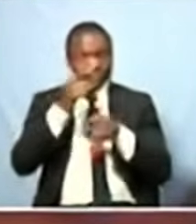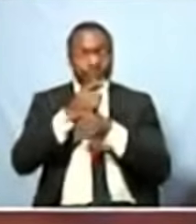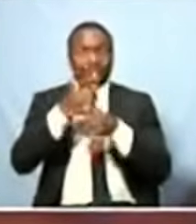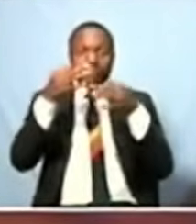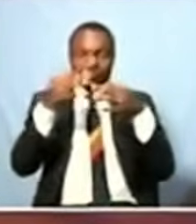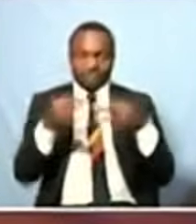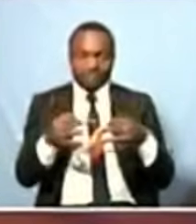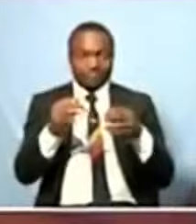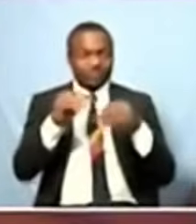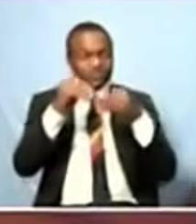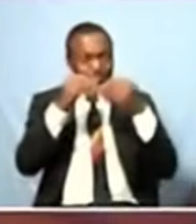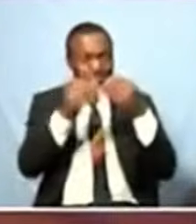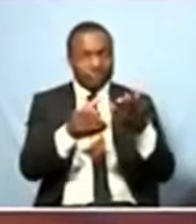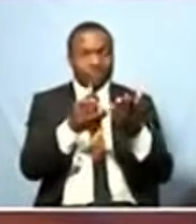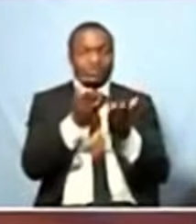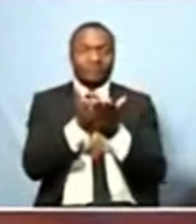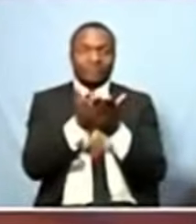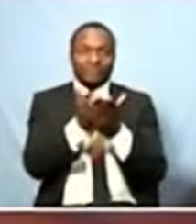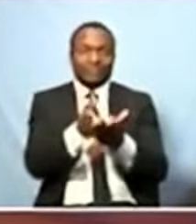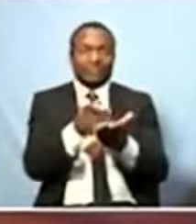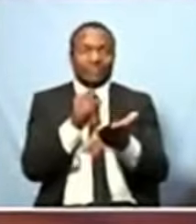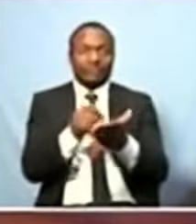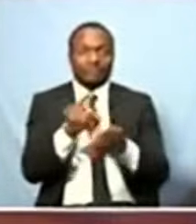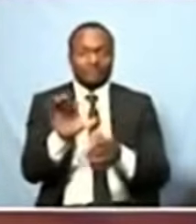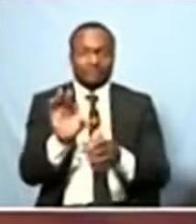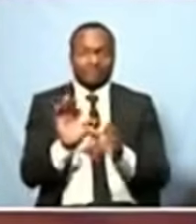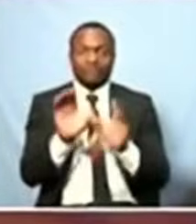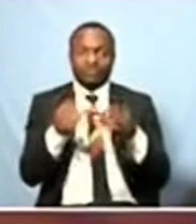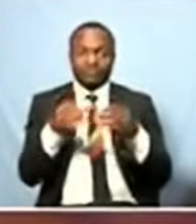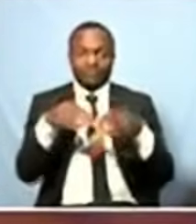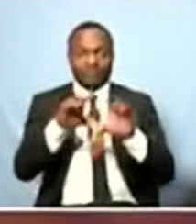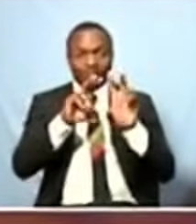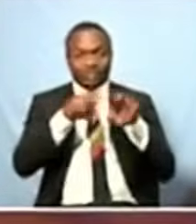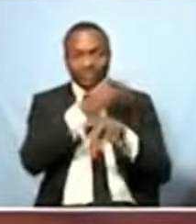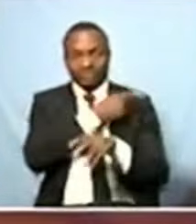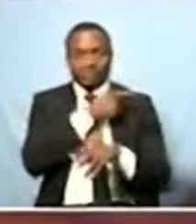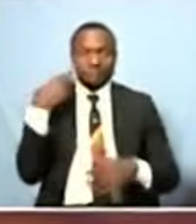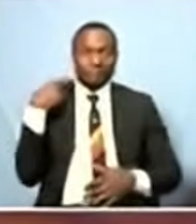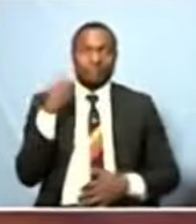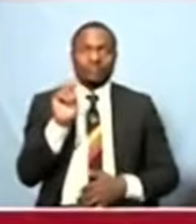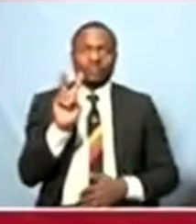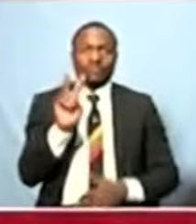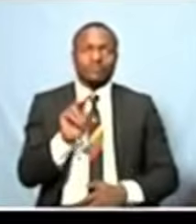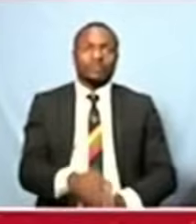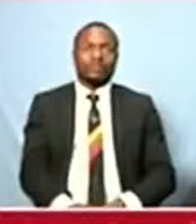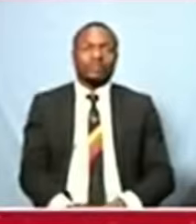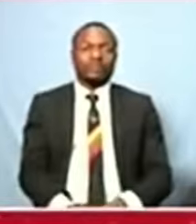Justice to make a submission to the Select Committee. So keep watching Parliament Television.